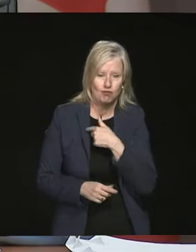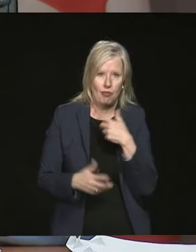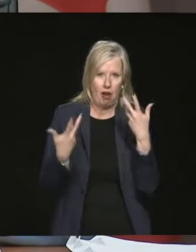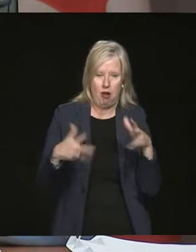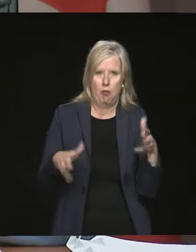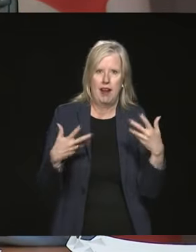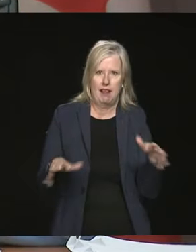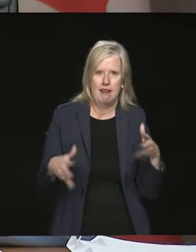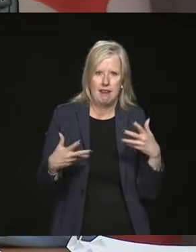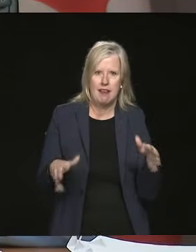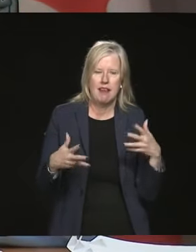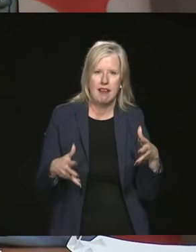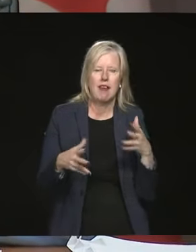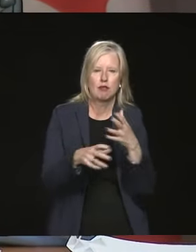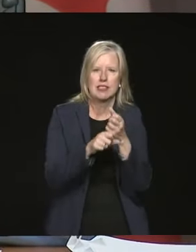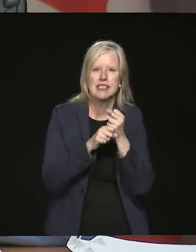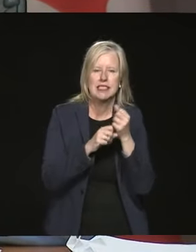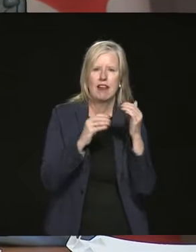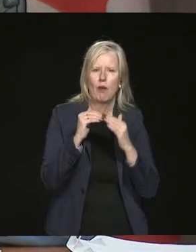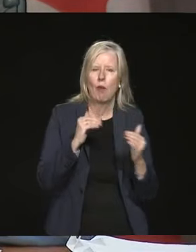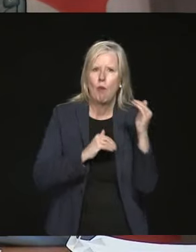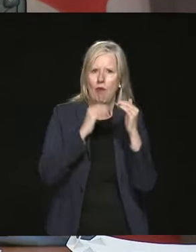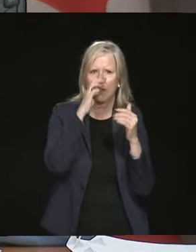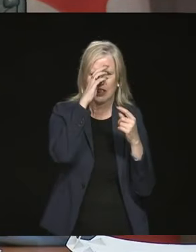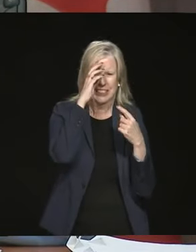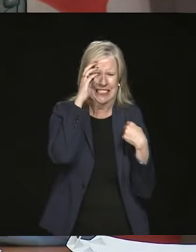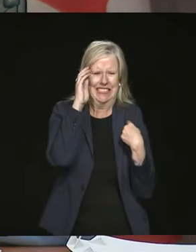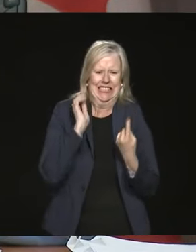over, just in the past 2 weeks alone,